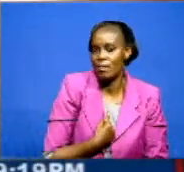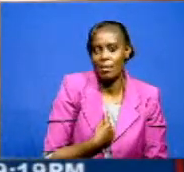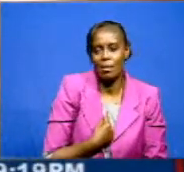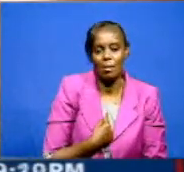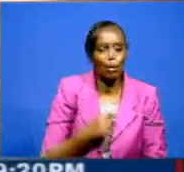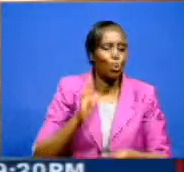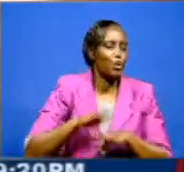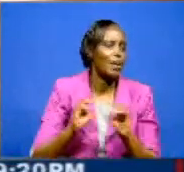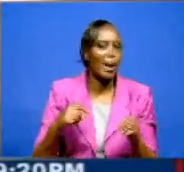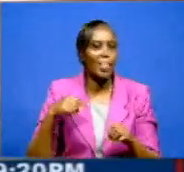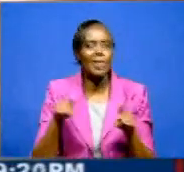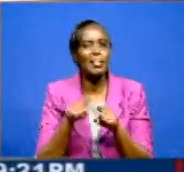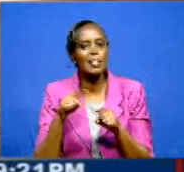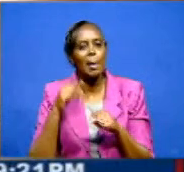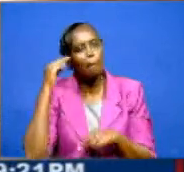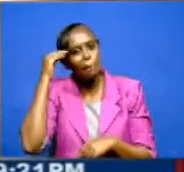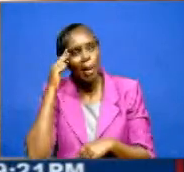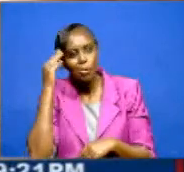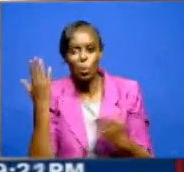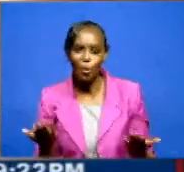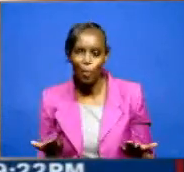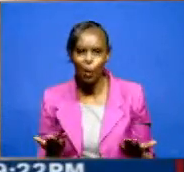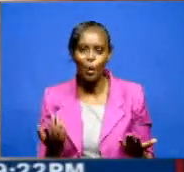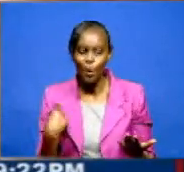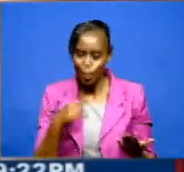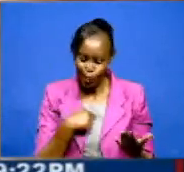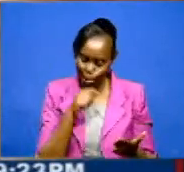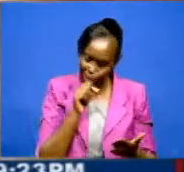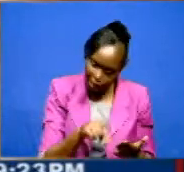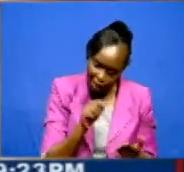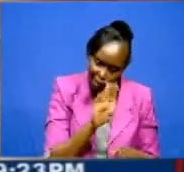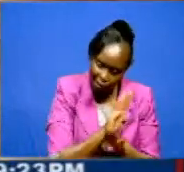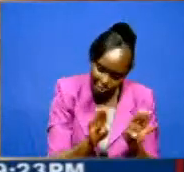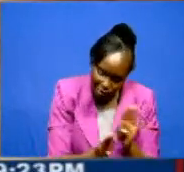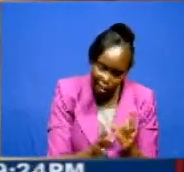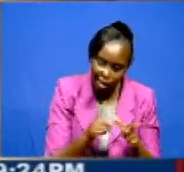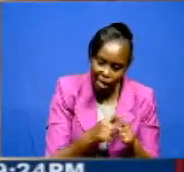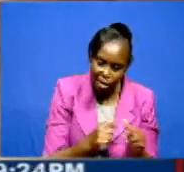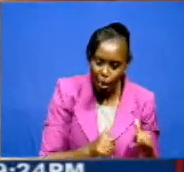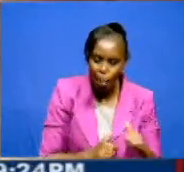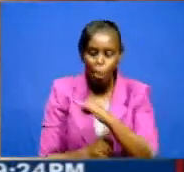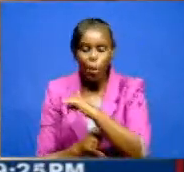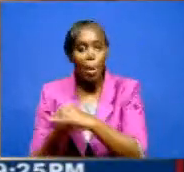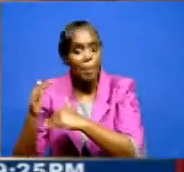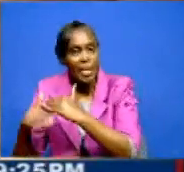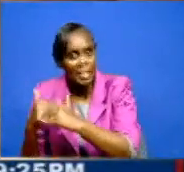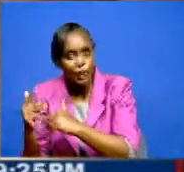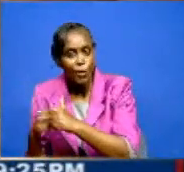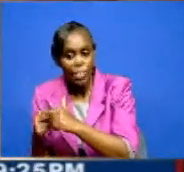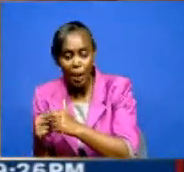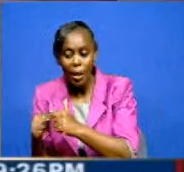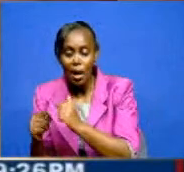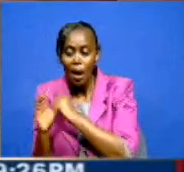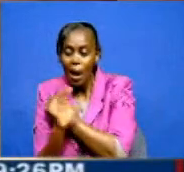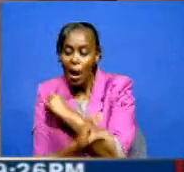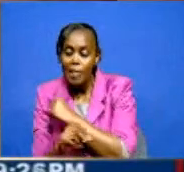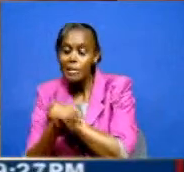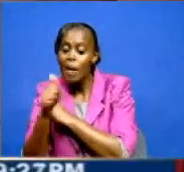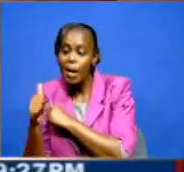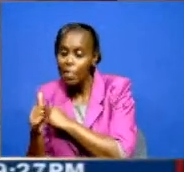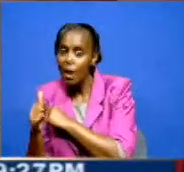crazy. If we are doing the same things that we expect, we're talking about poverty in